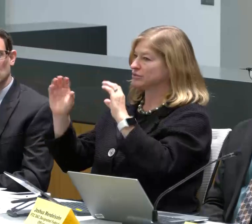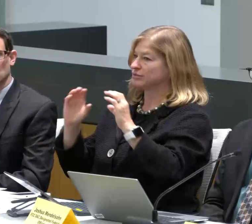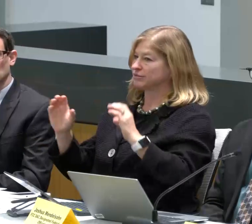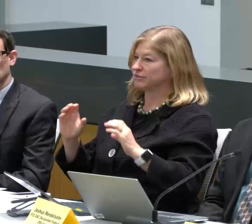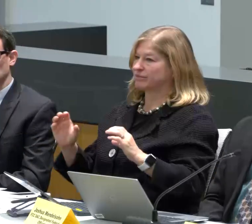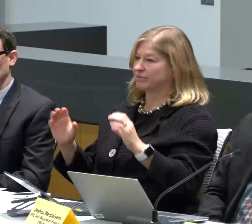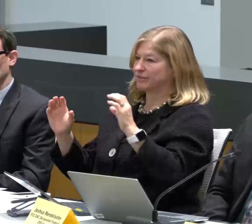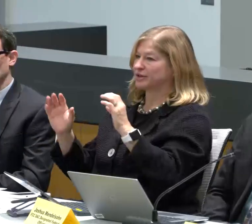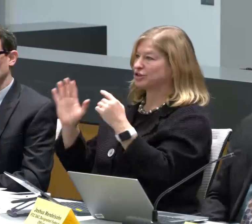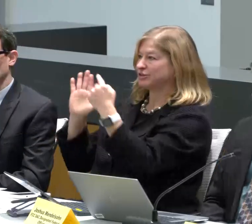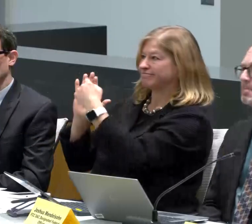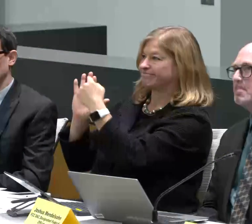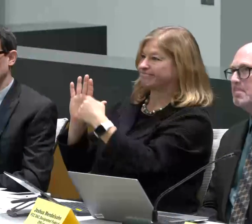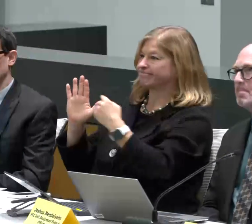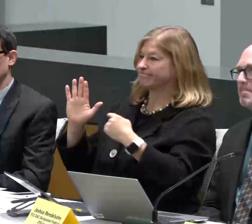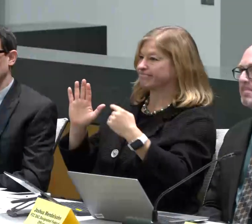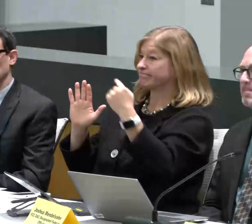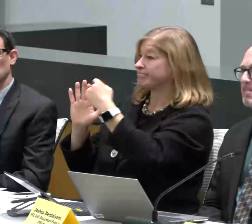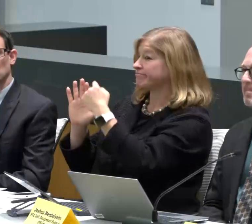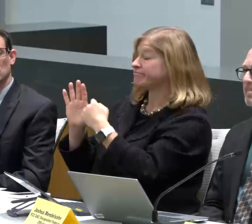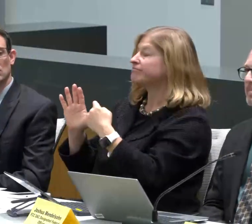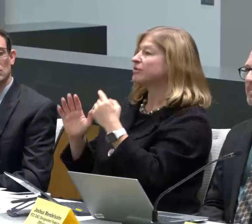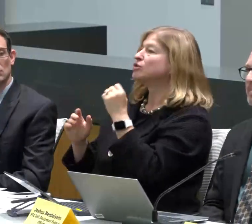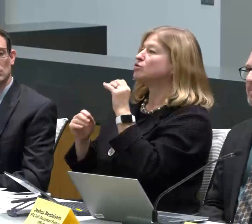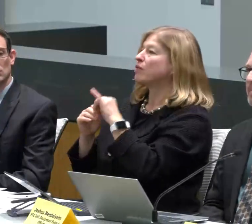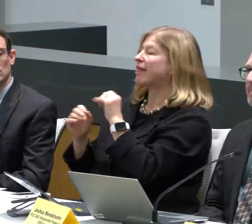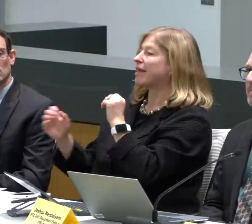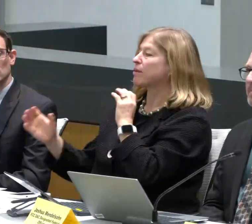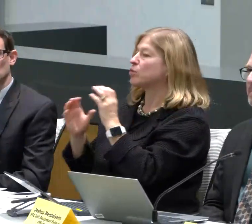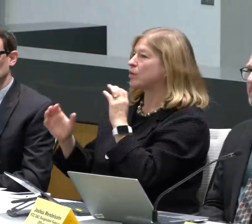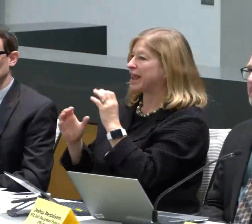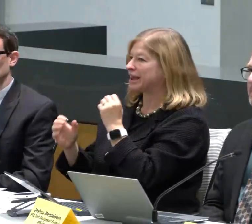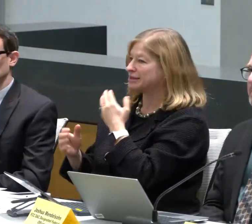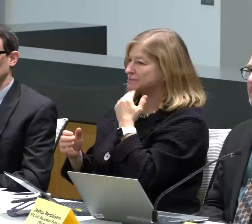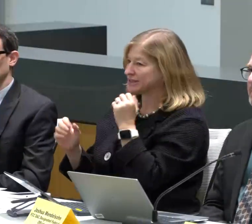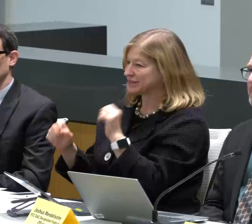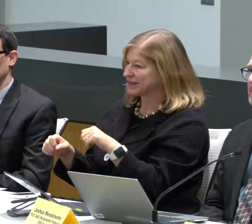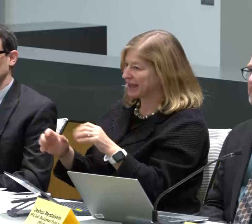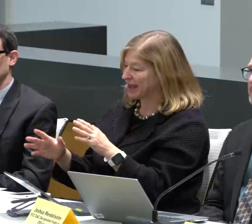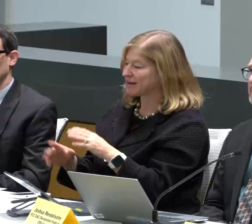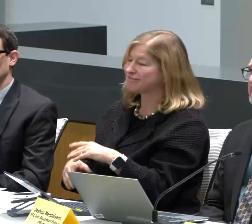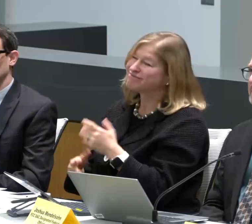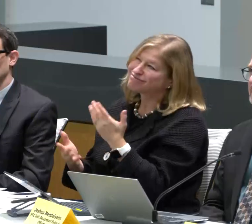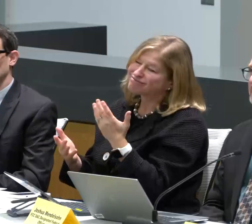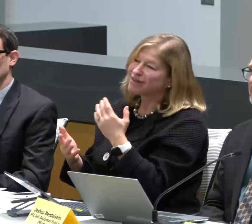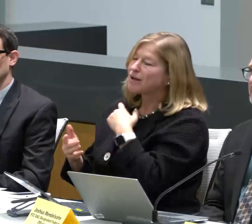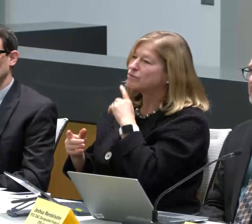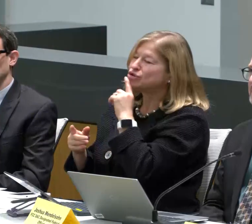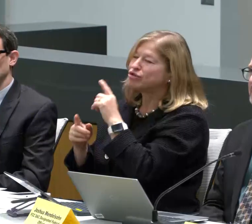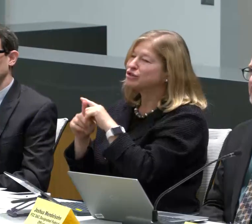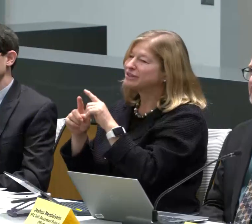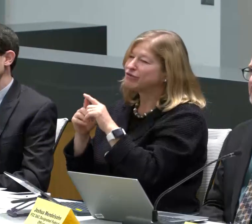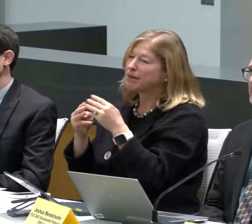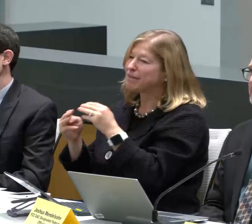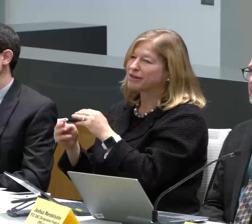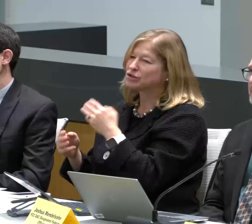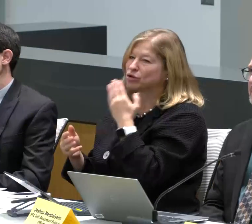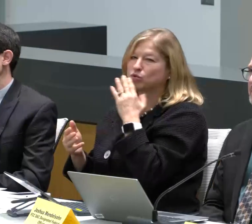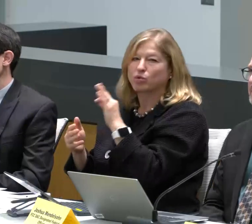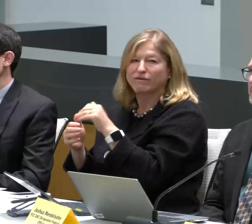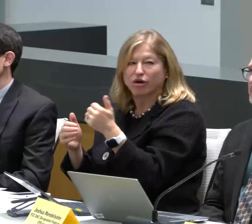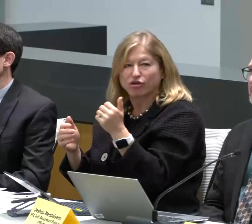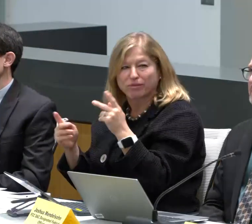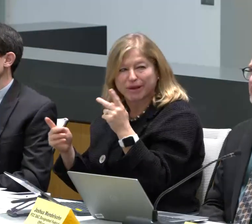have charts with images, and they will point at images so that way they can communicate as best they can in